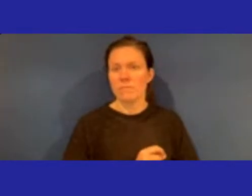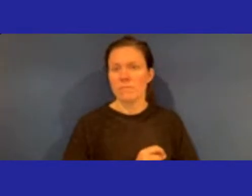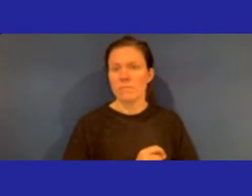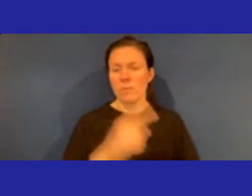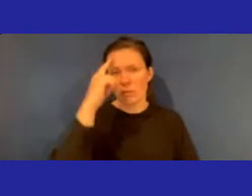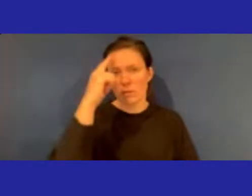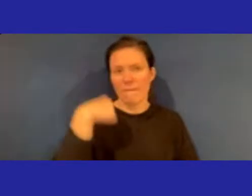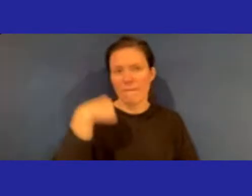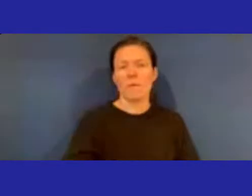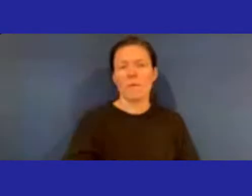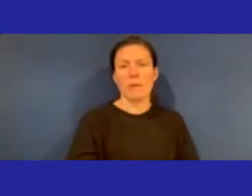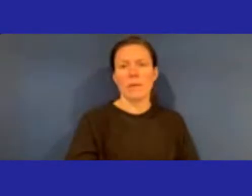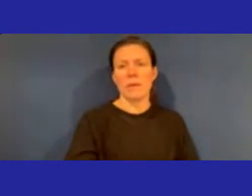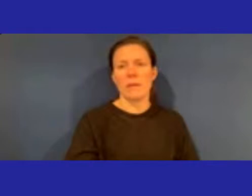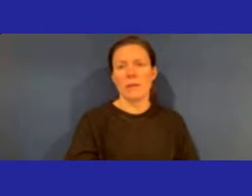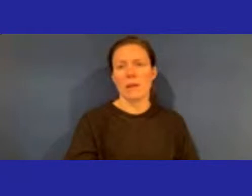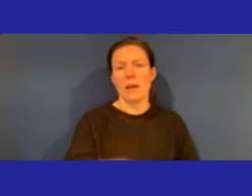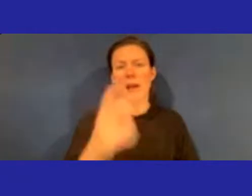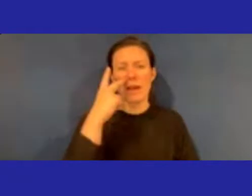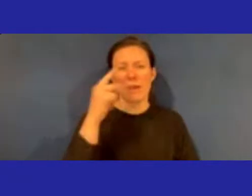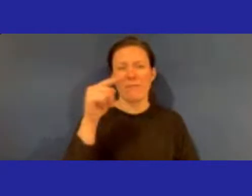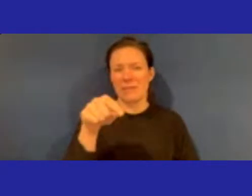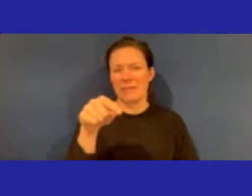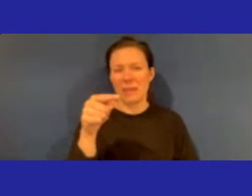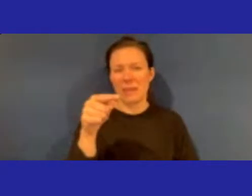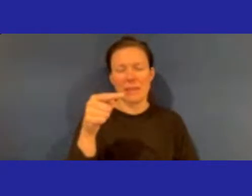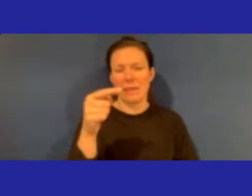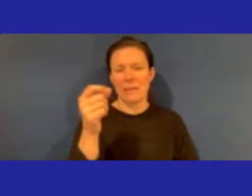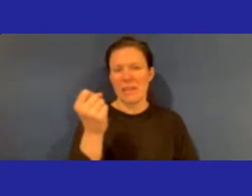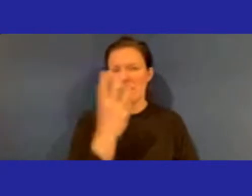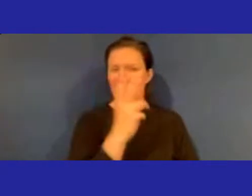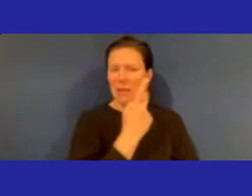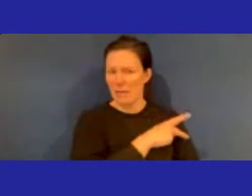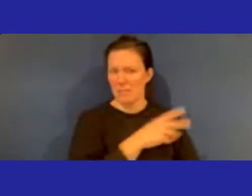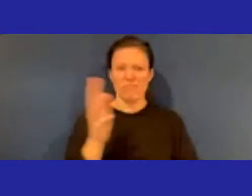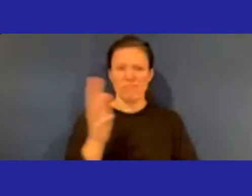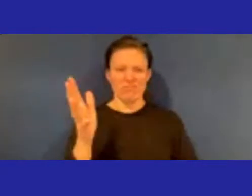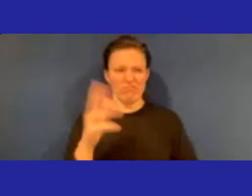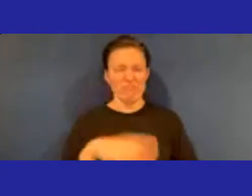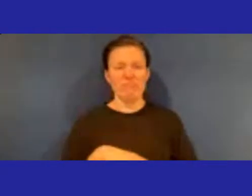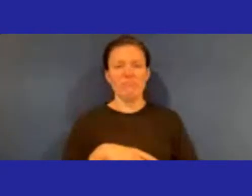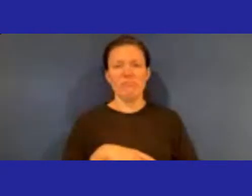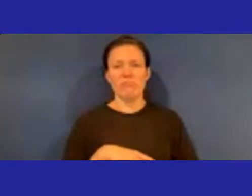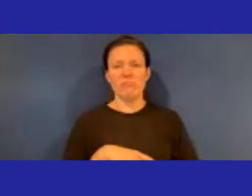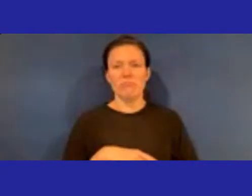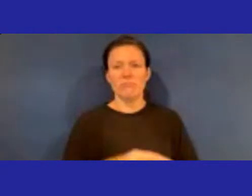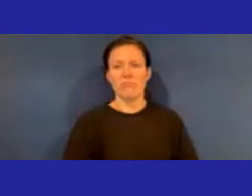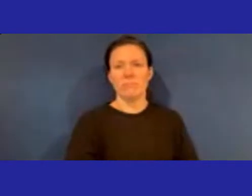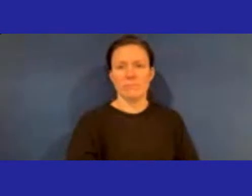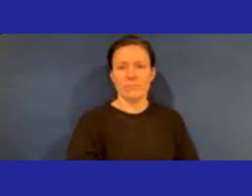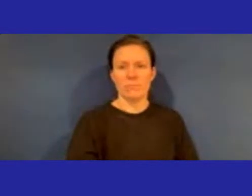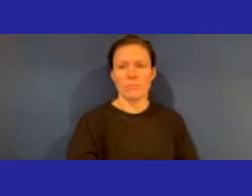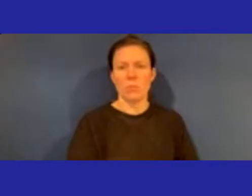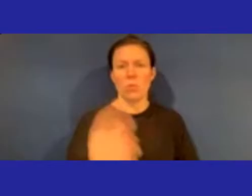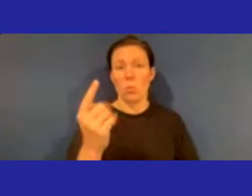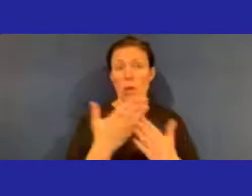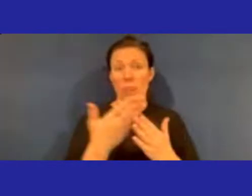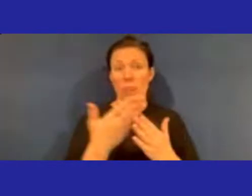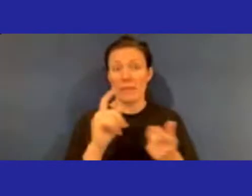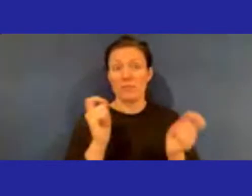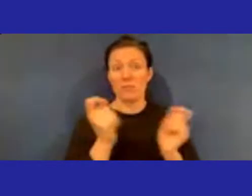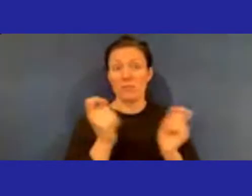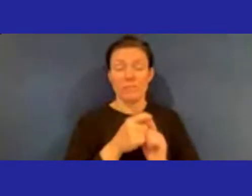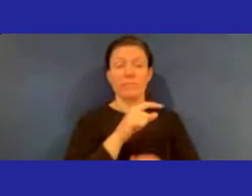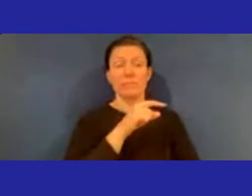seen this in many hospitals that the one thing that has changed the quality of care these patients